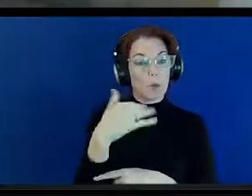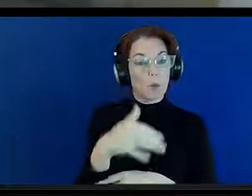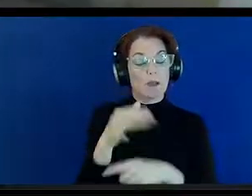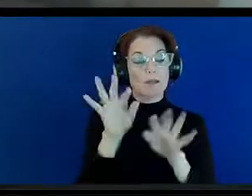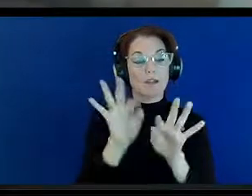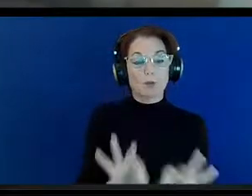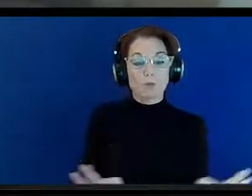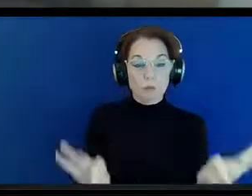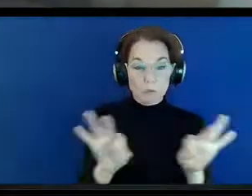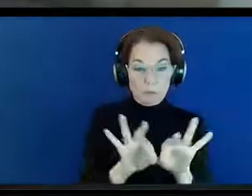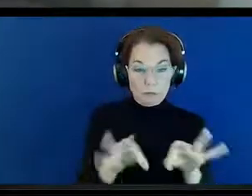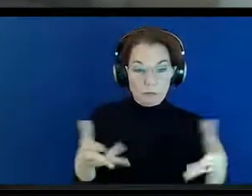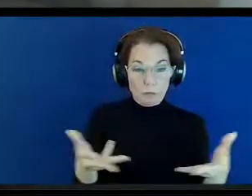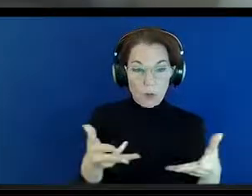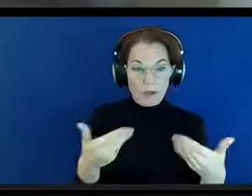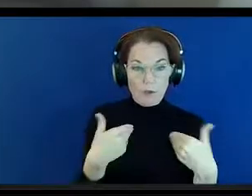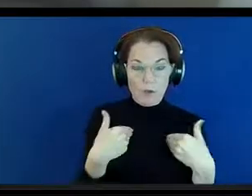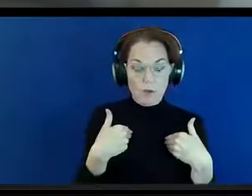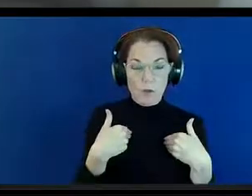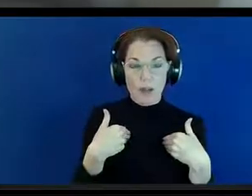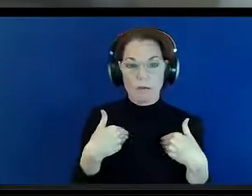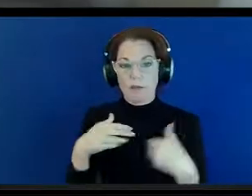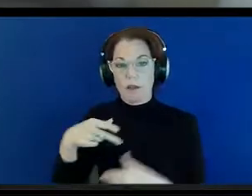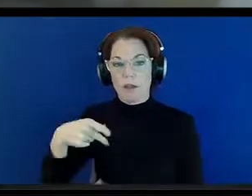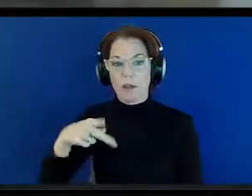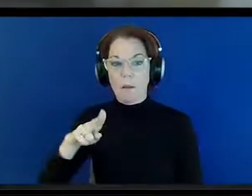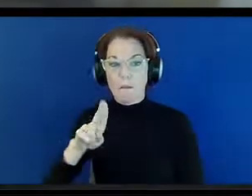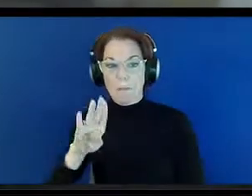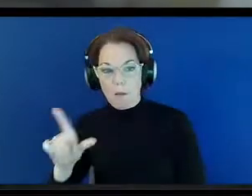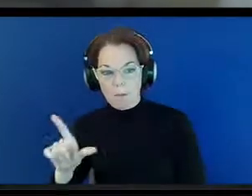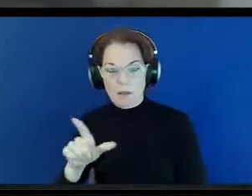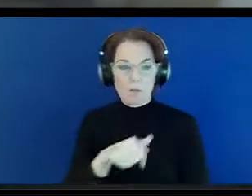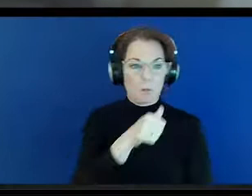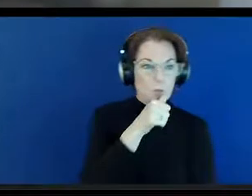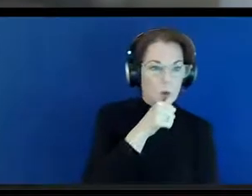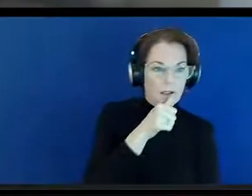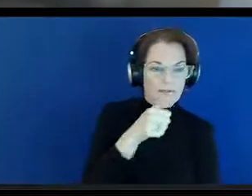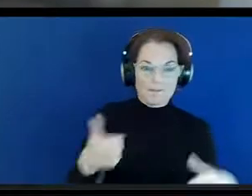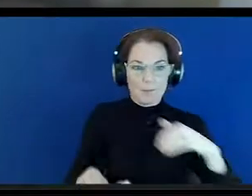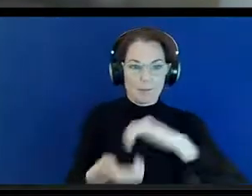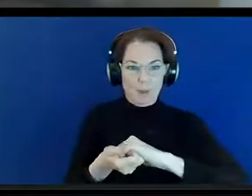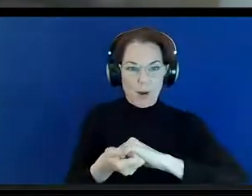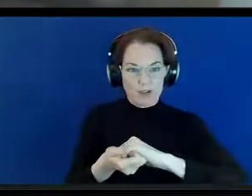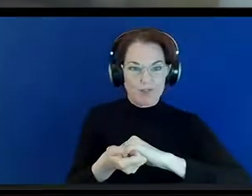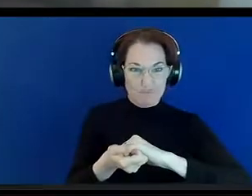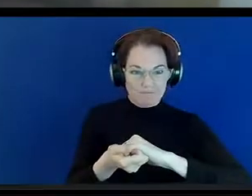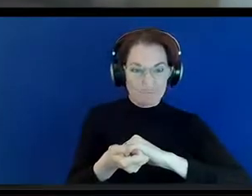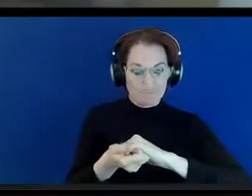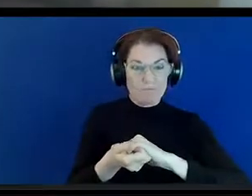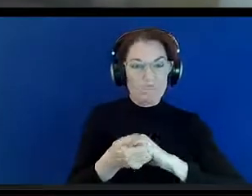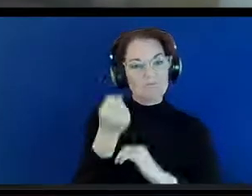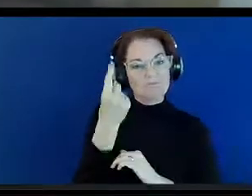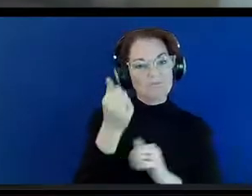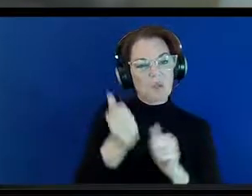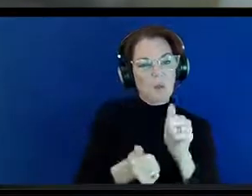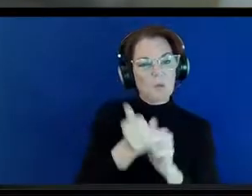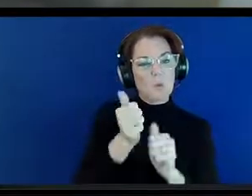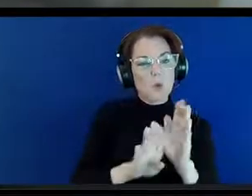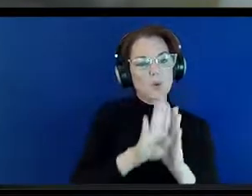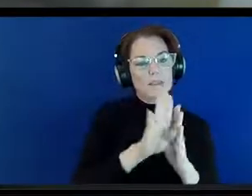critical that there be public-private partnerships involved. One of the things that most developers that